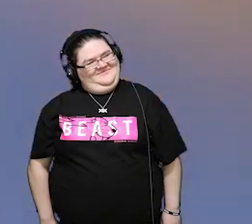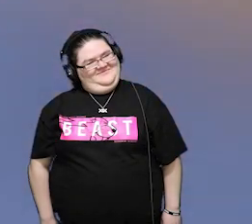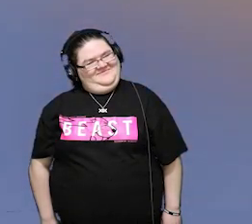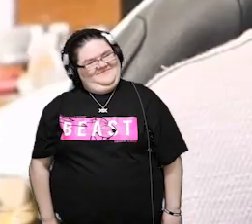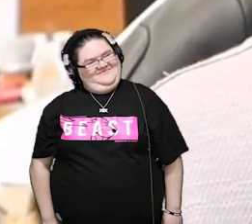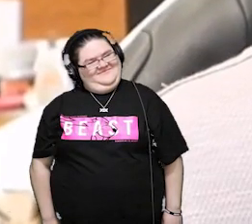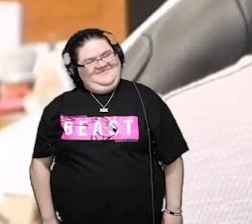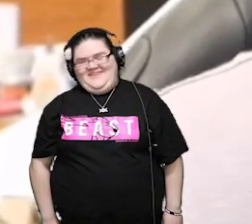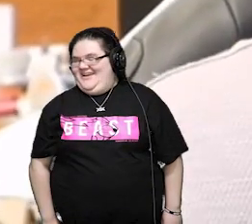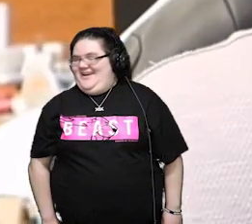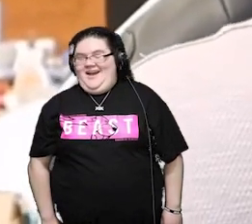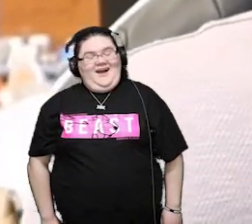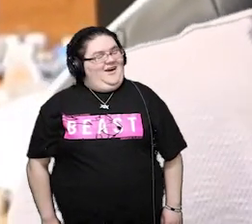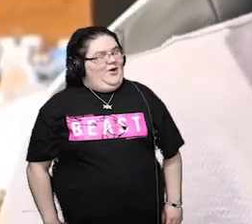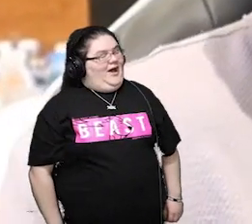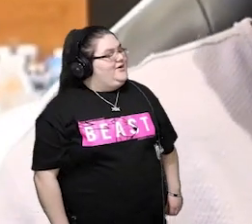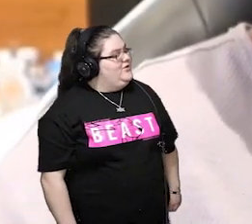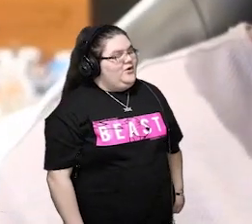Wait.